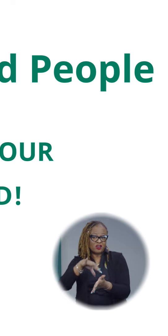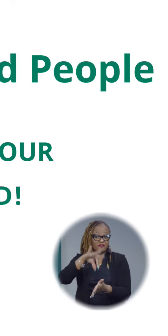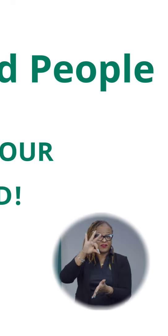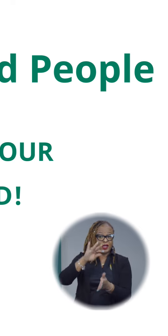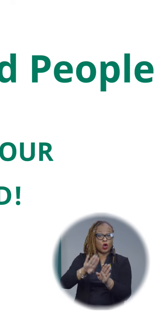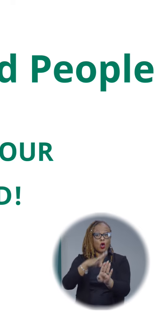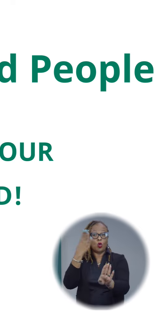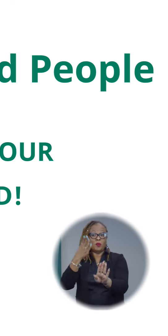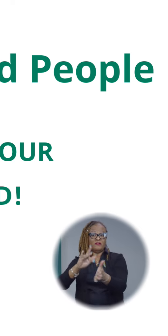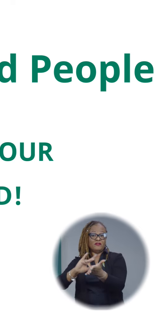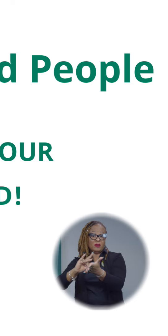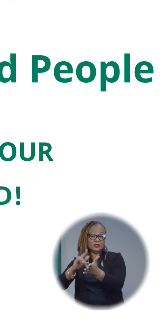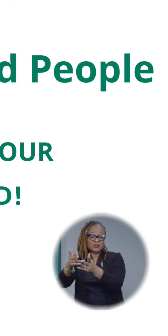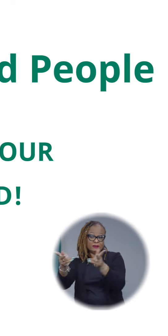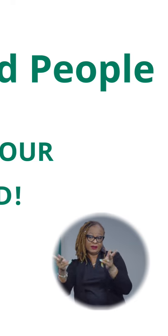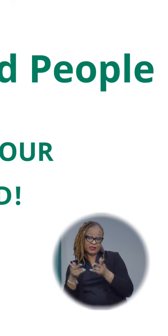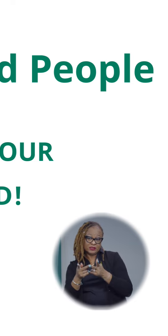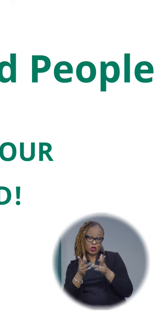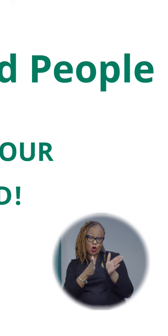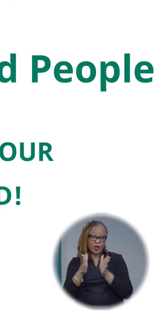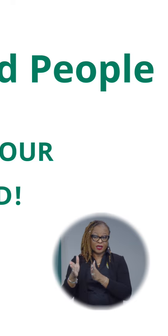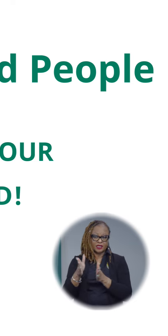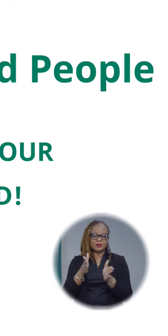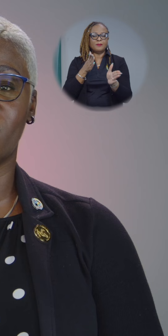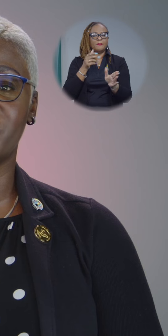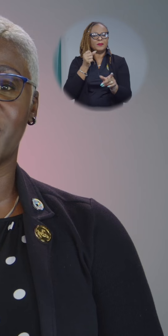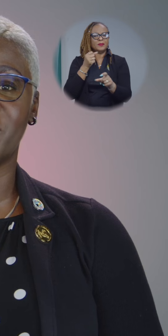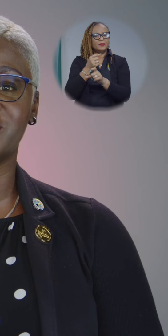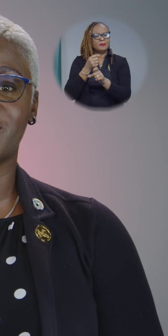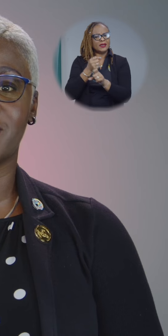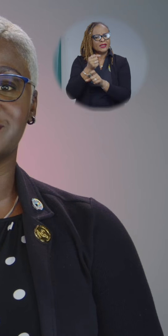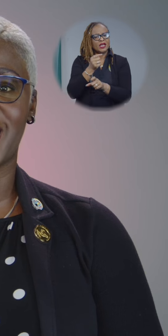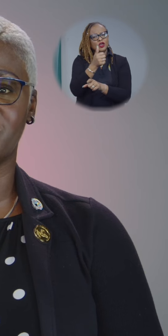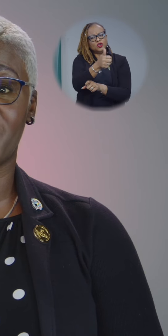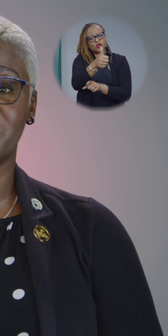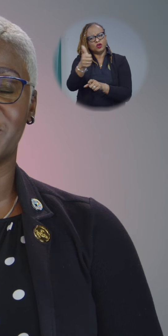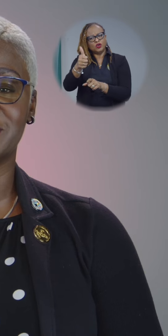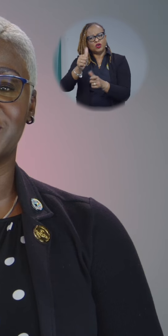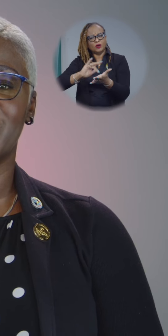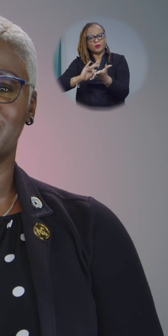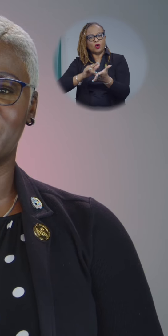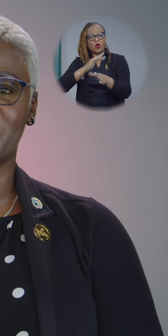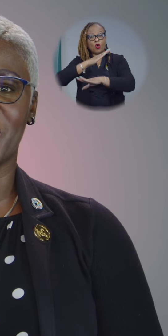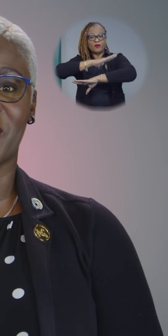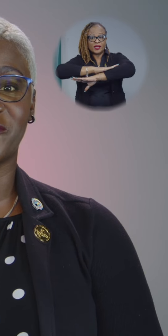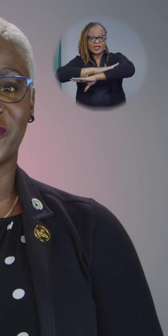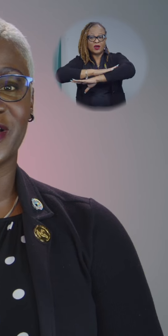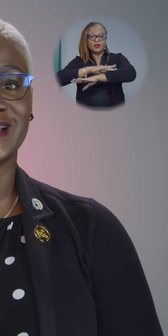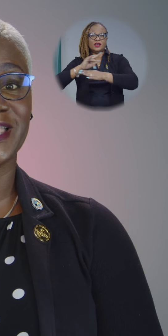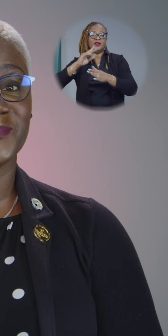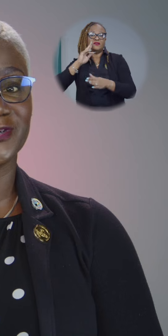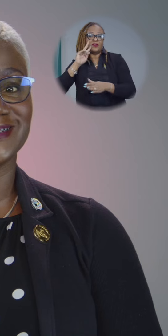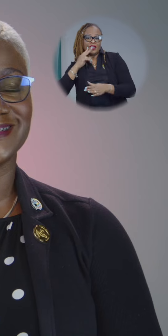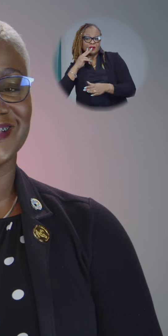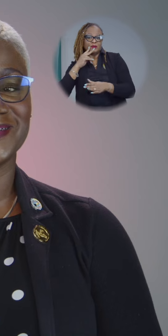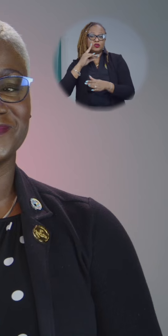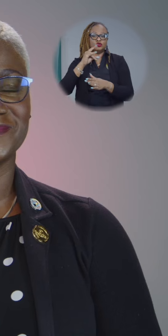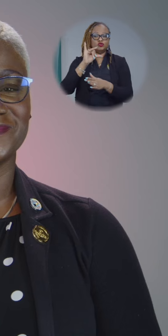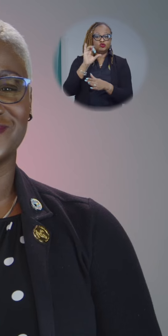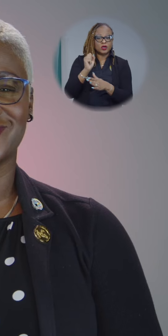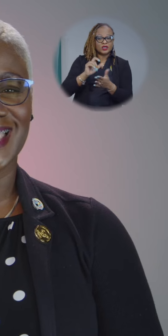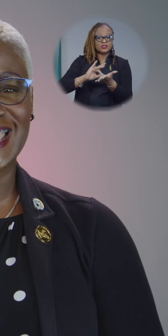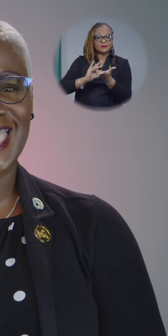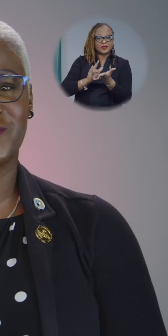organize and protect your prescriptions over-the-counter drugs and vitamins to prepare for an emergency